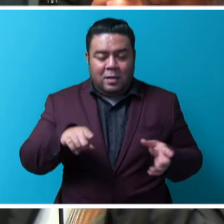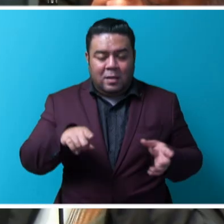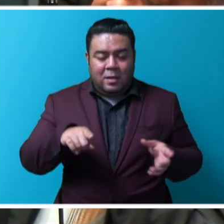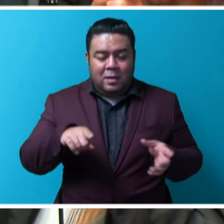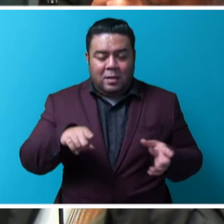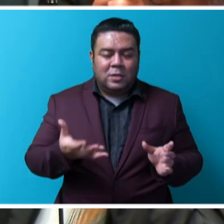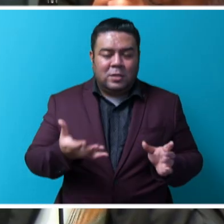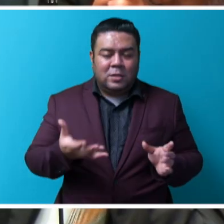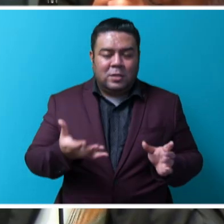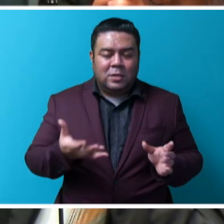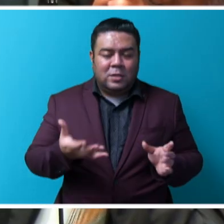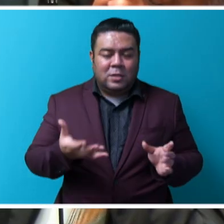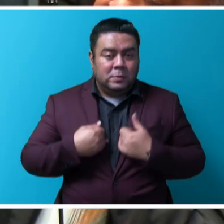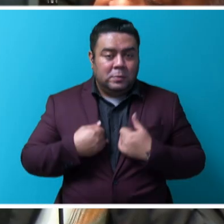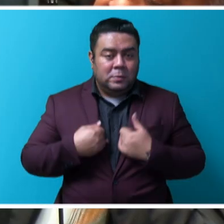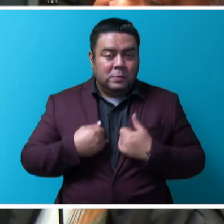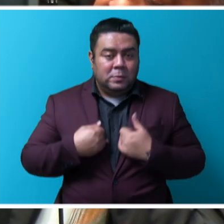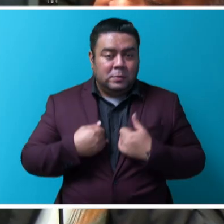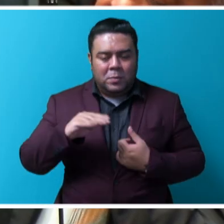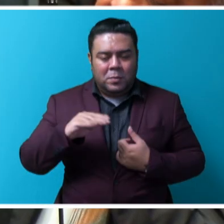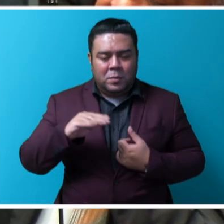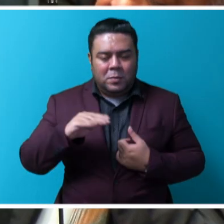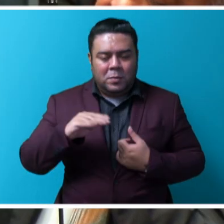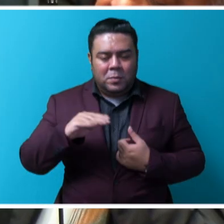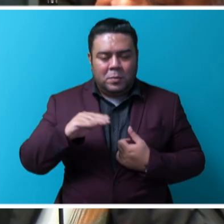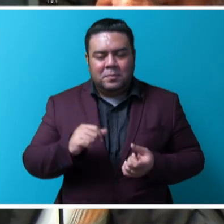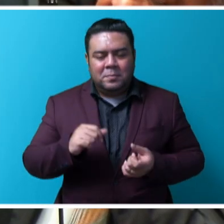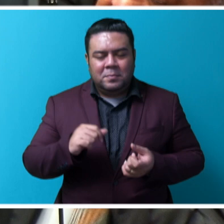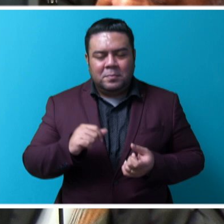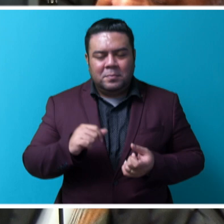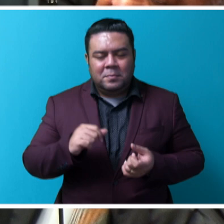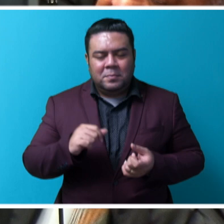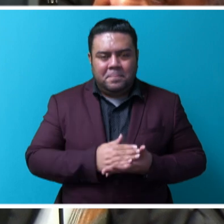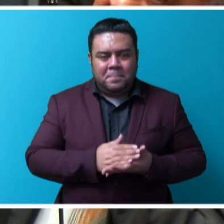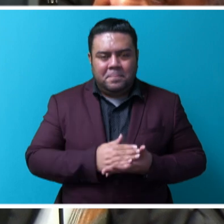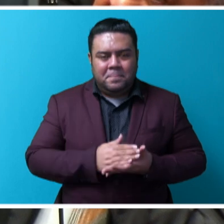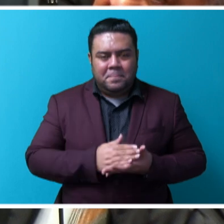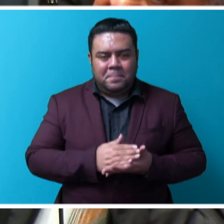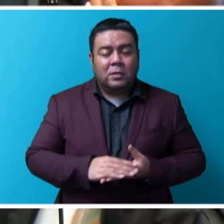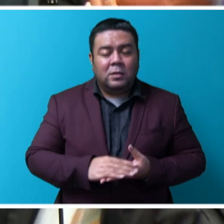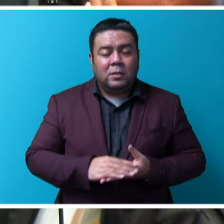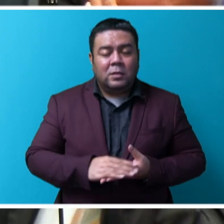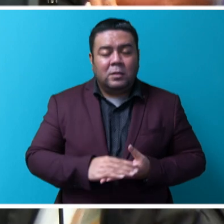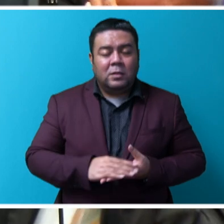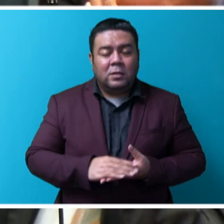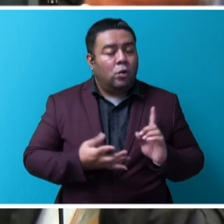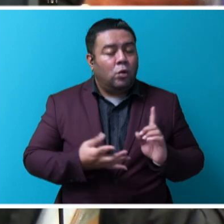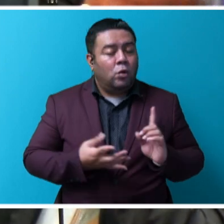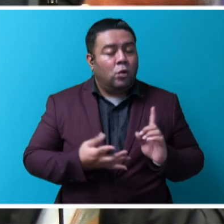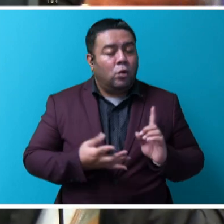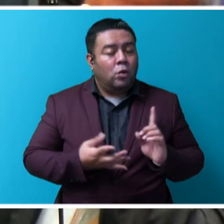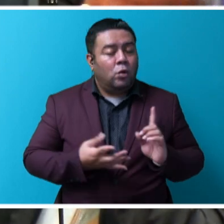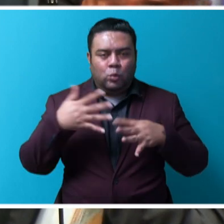change and the environment challenges, we are reshaping Fiji's future with urgency and purpose and with political courage. This budget